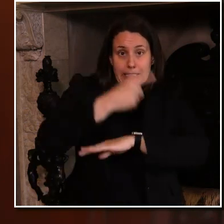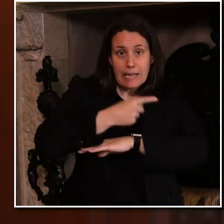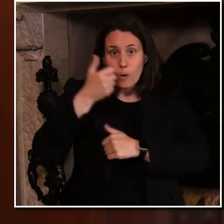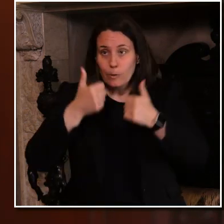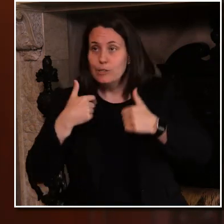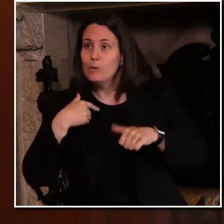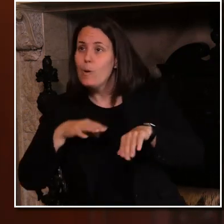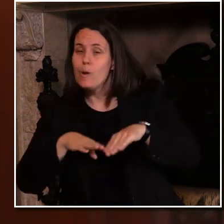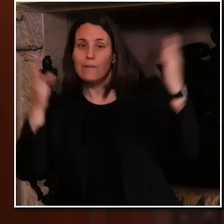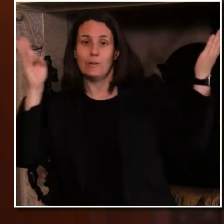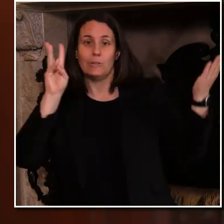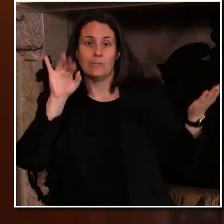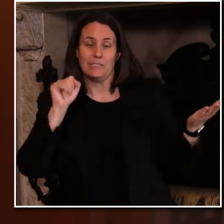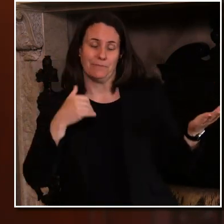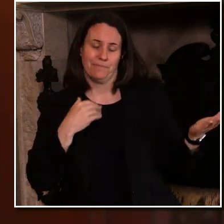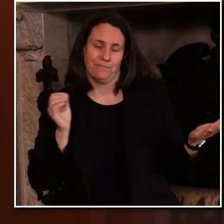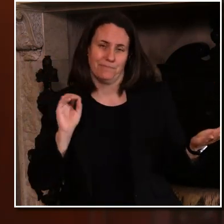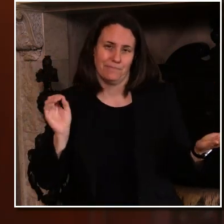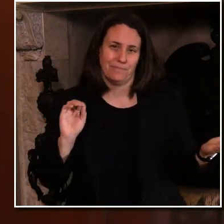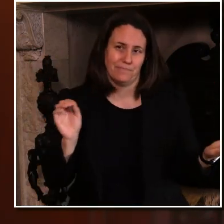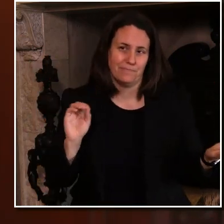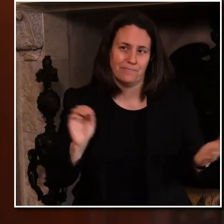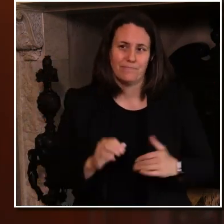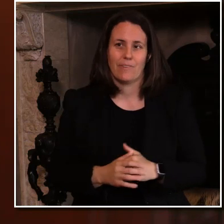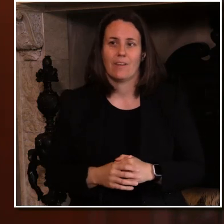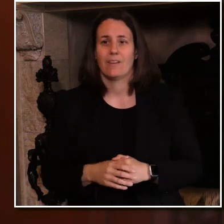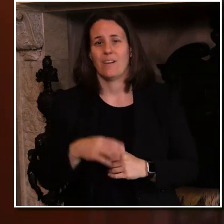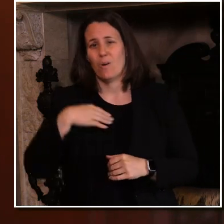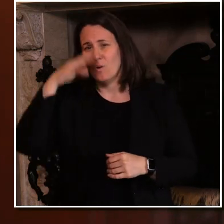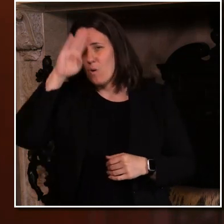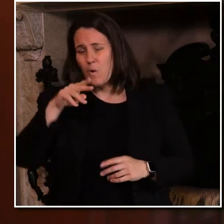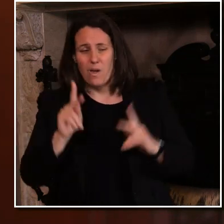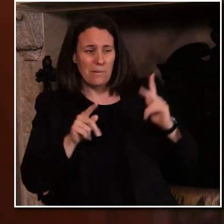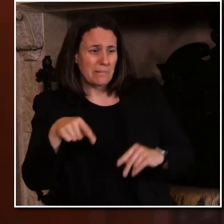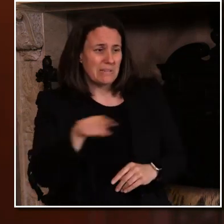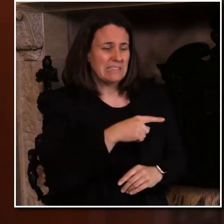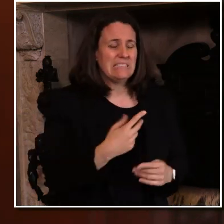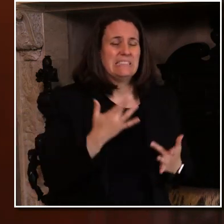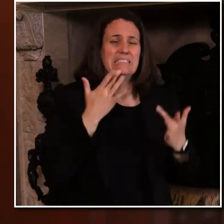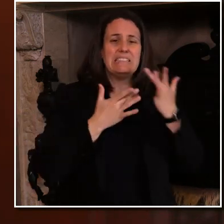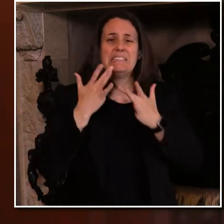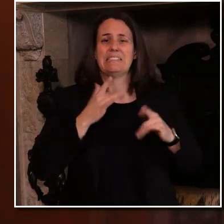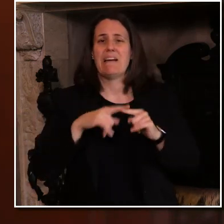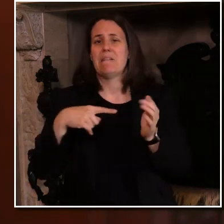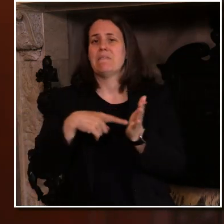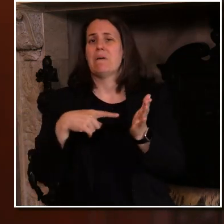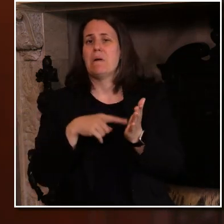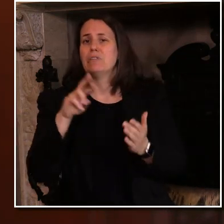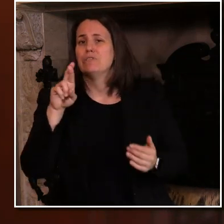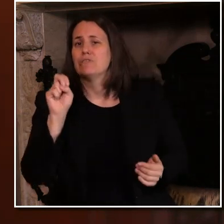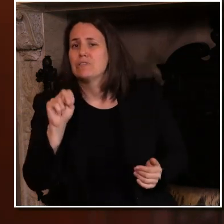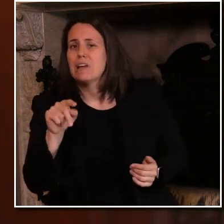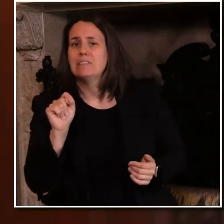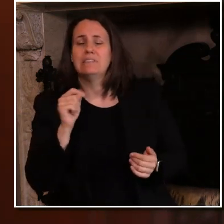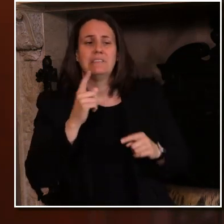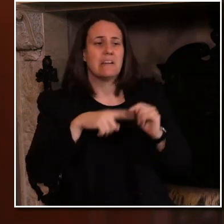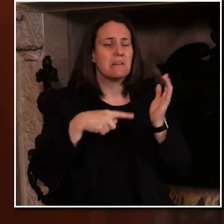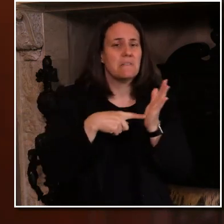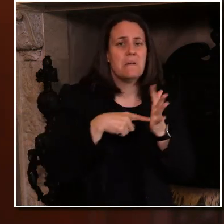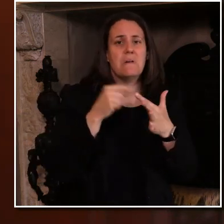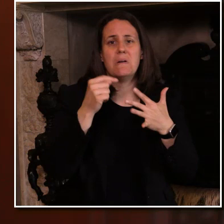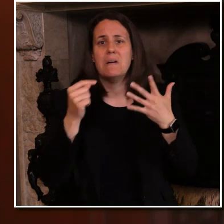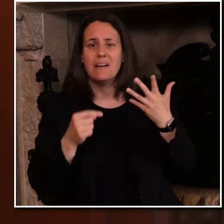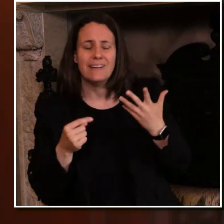can't pay their rent with the promise of a future economic recovery. There is nothing I would love more than to provide